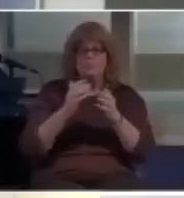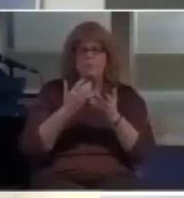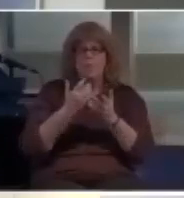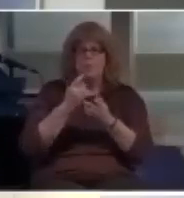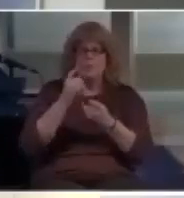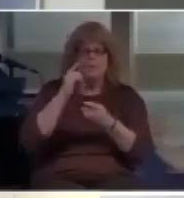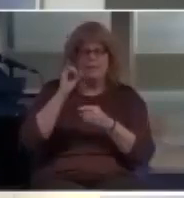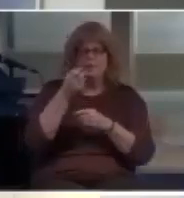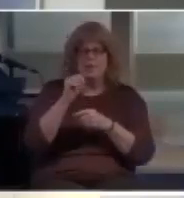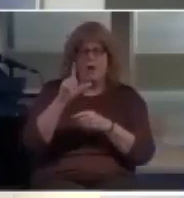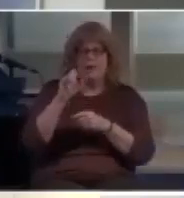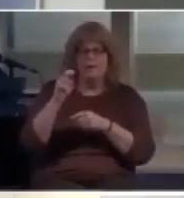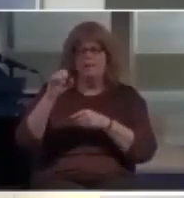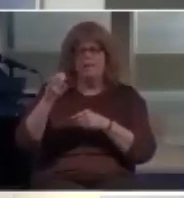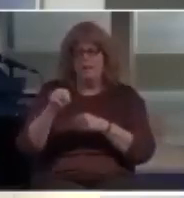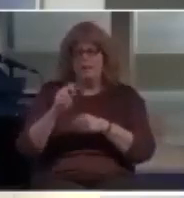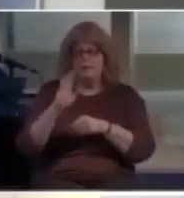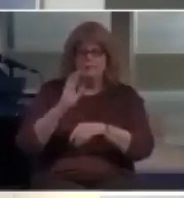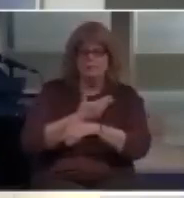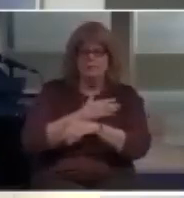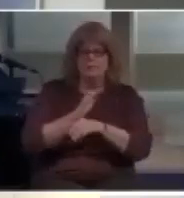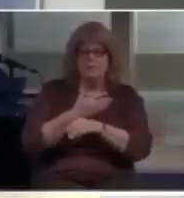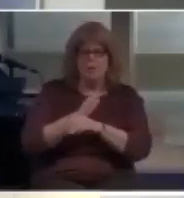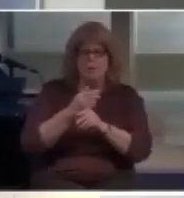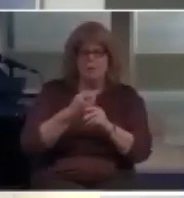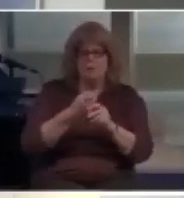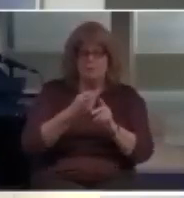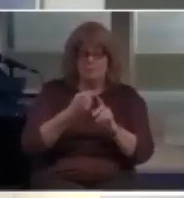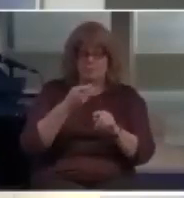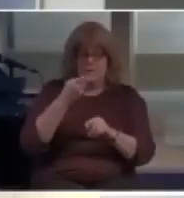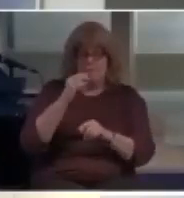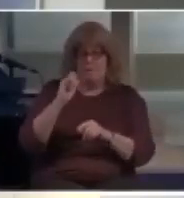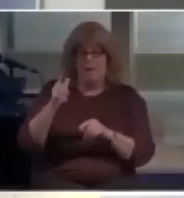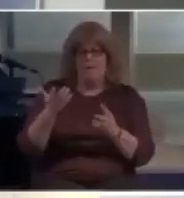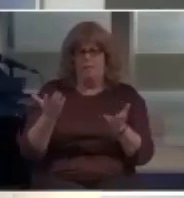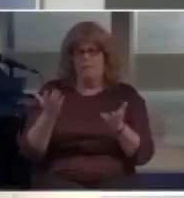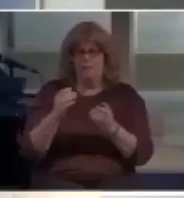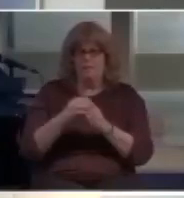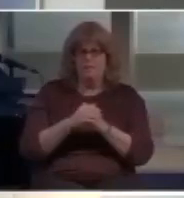about John Lennon's song, you know, straight out of the pit of hell.